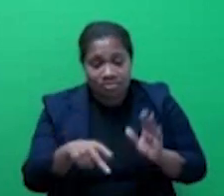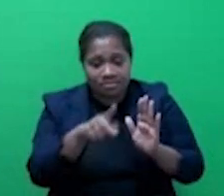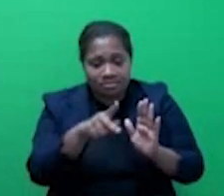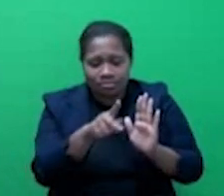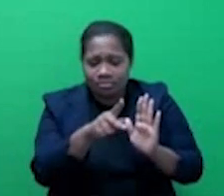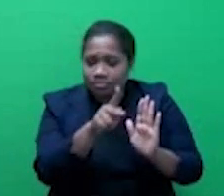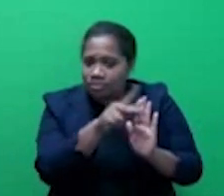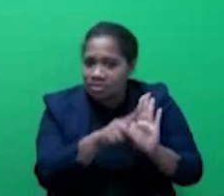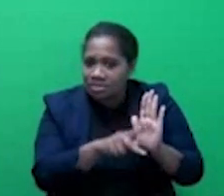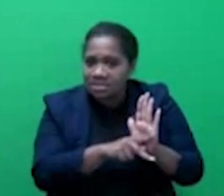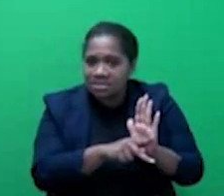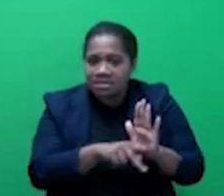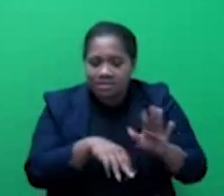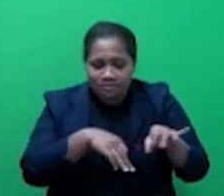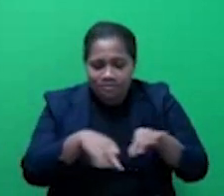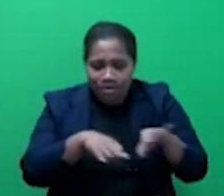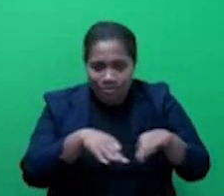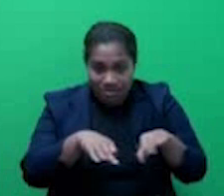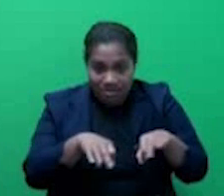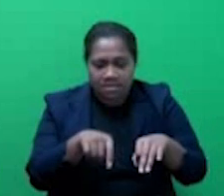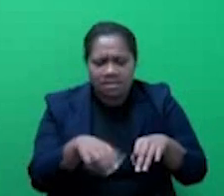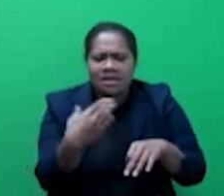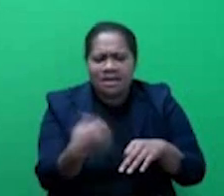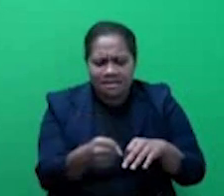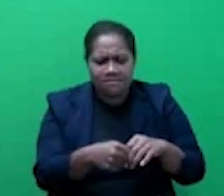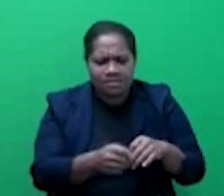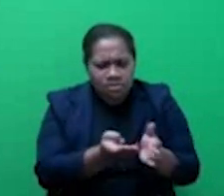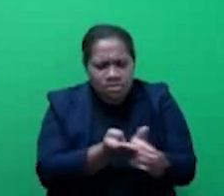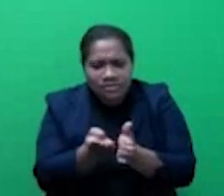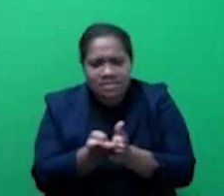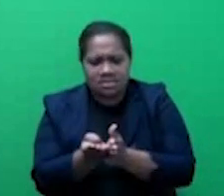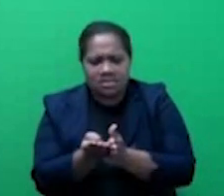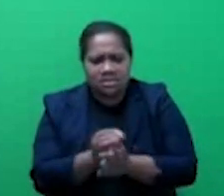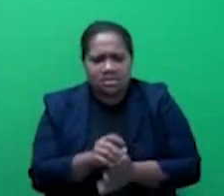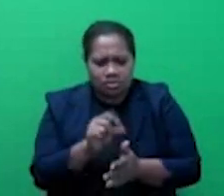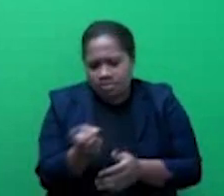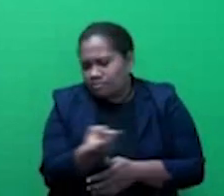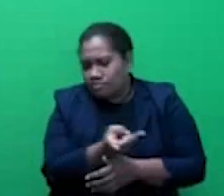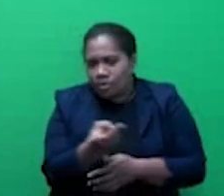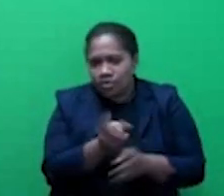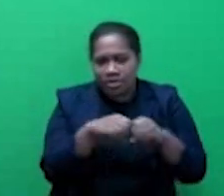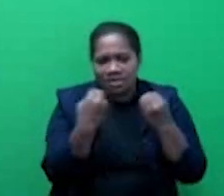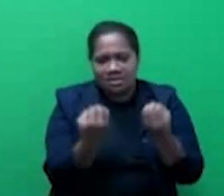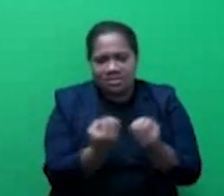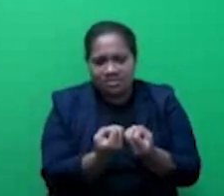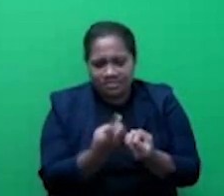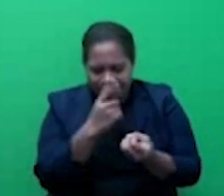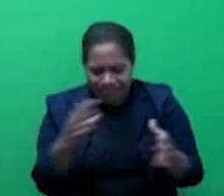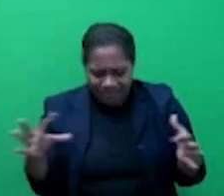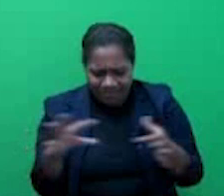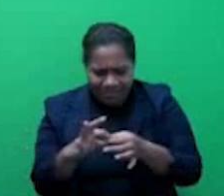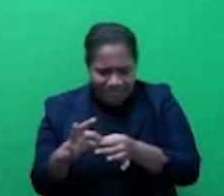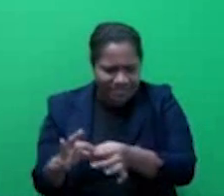Speaker, sir, there are certain services carried out by both organizations that can be consolidated. For